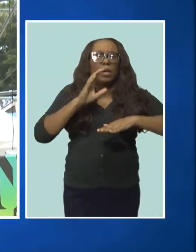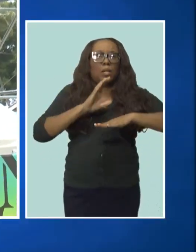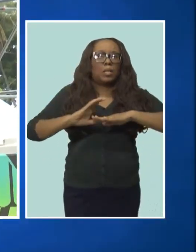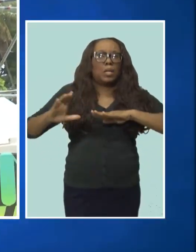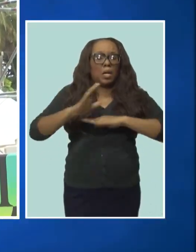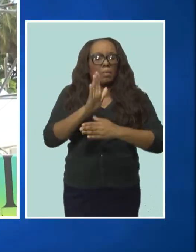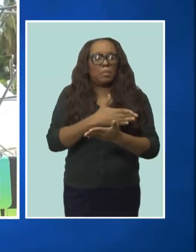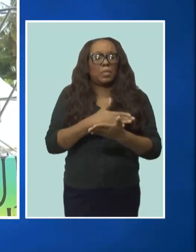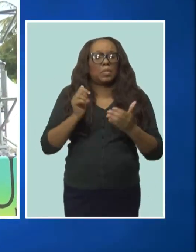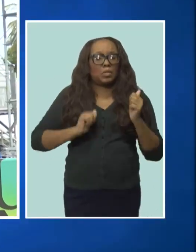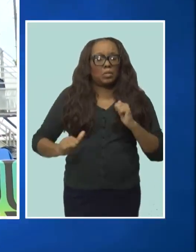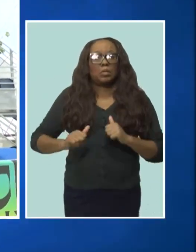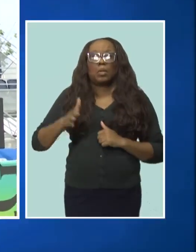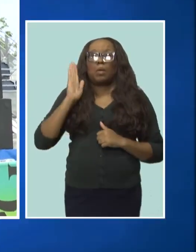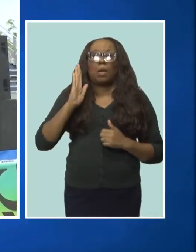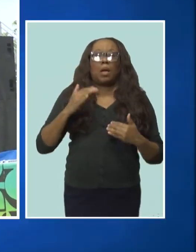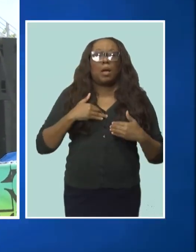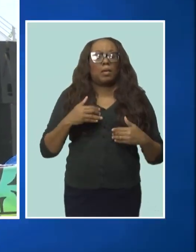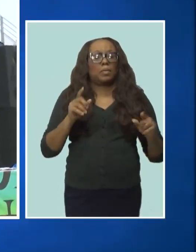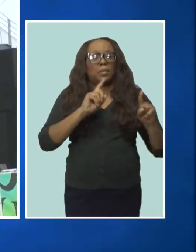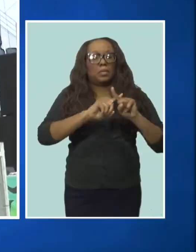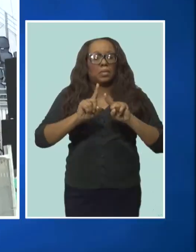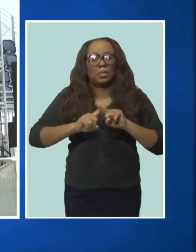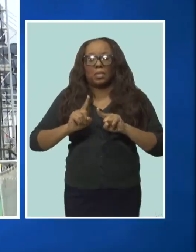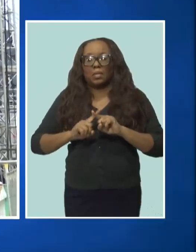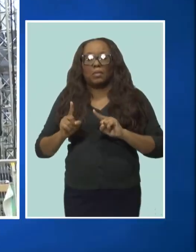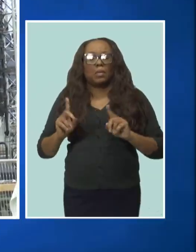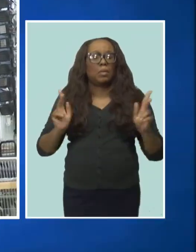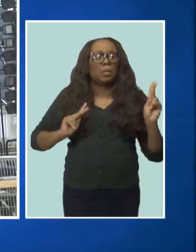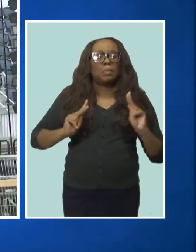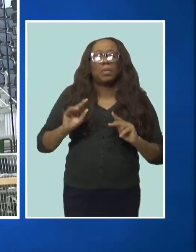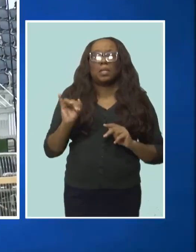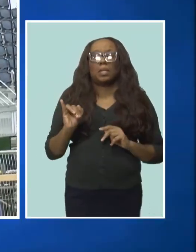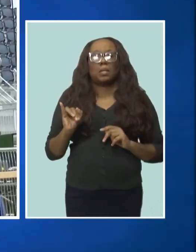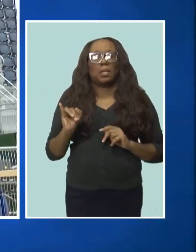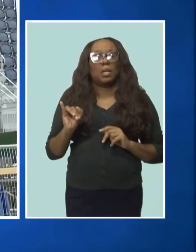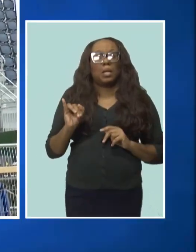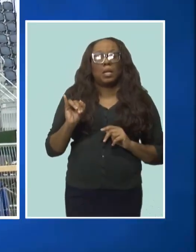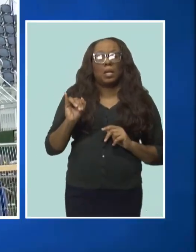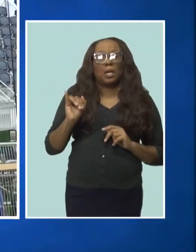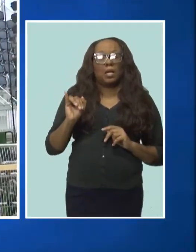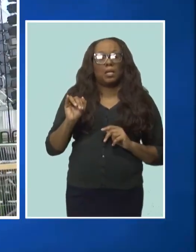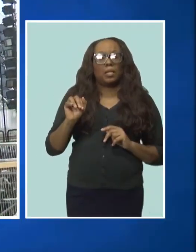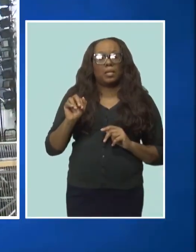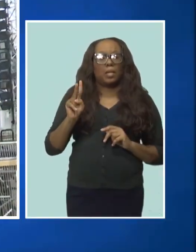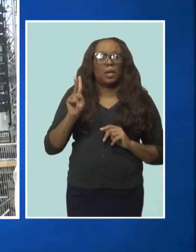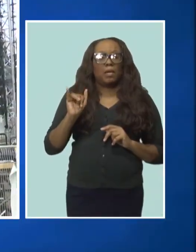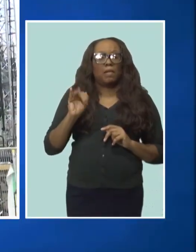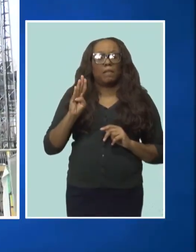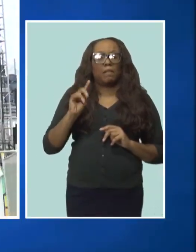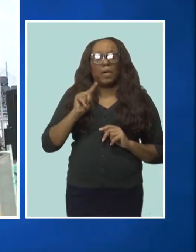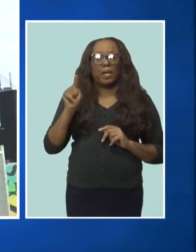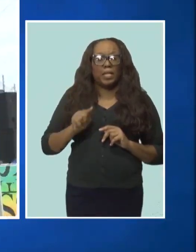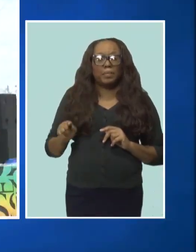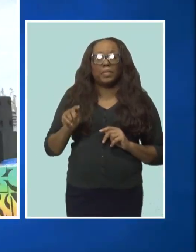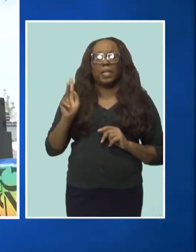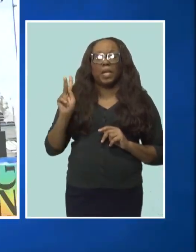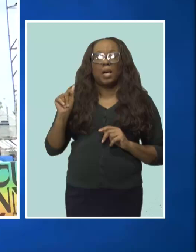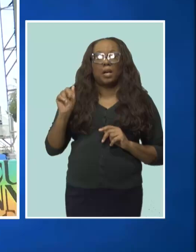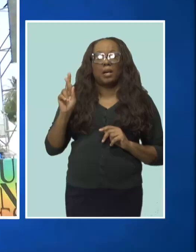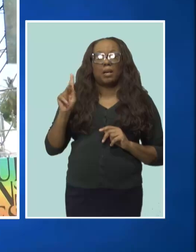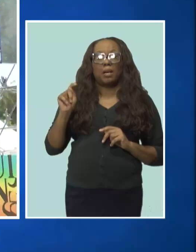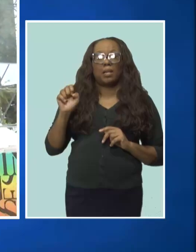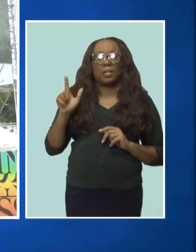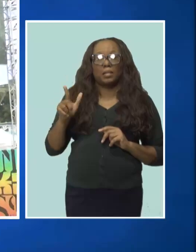feature several dancehall and other artists, with Vibes Cartel as the main attraction. Chairman of the festival, Vivian Fagan,